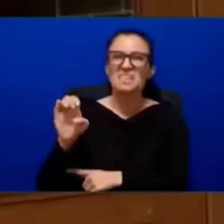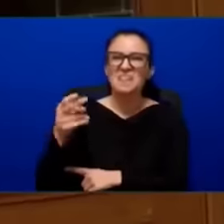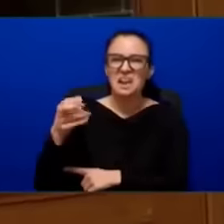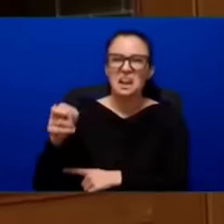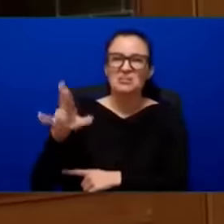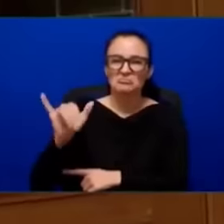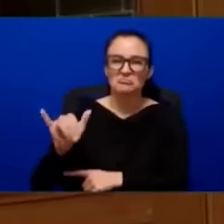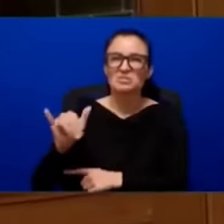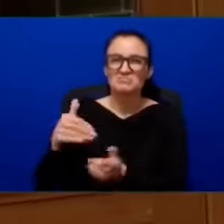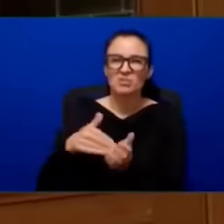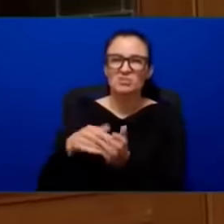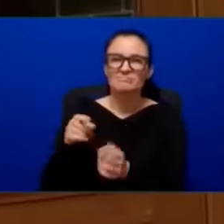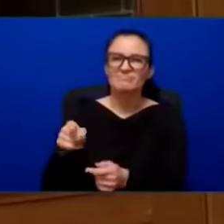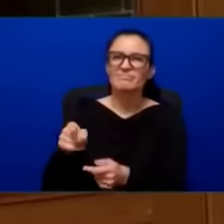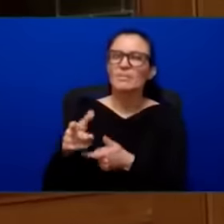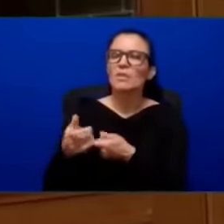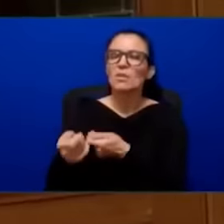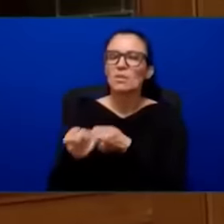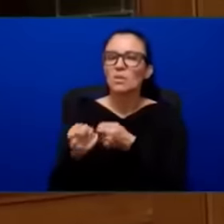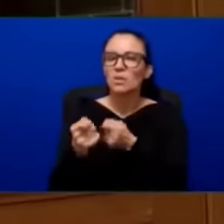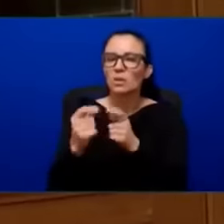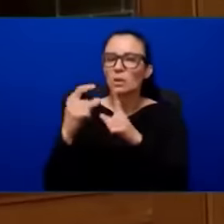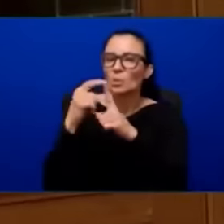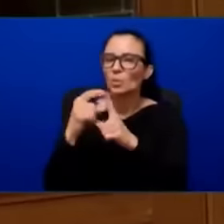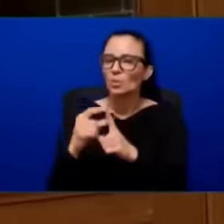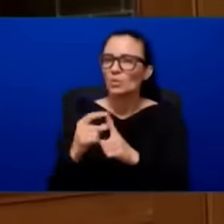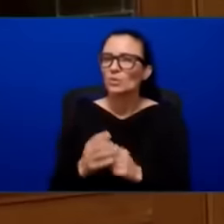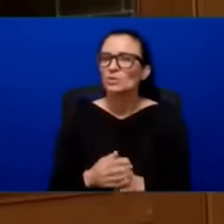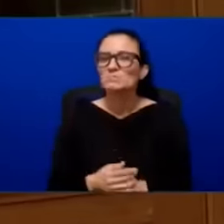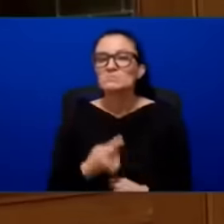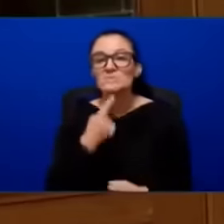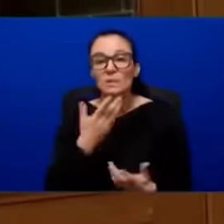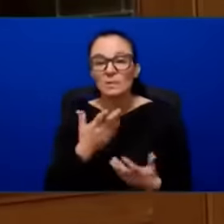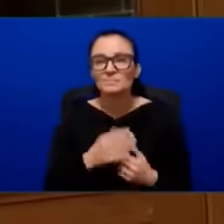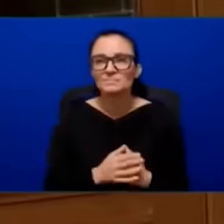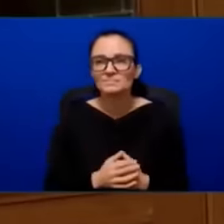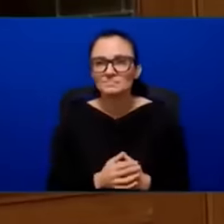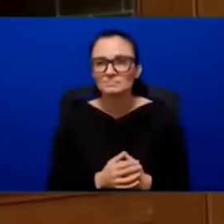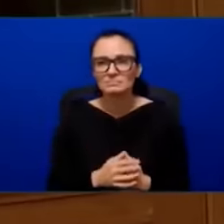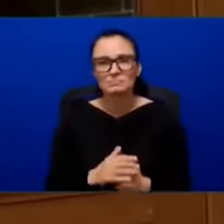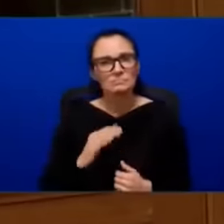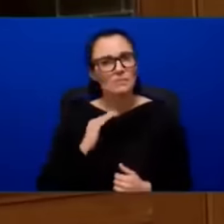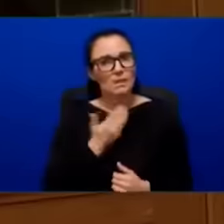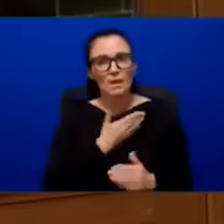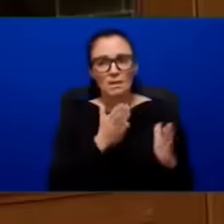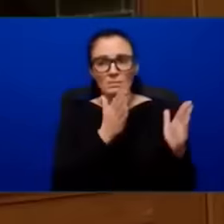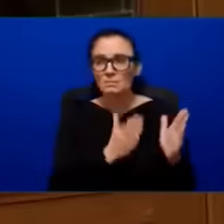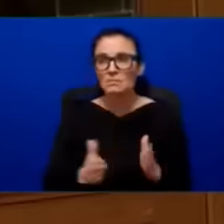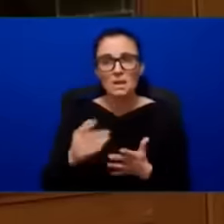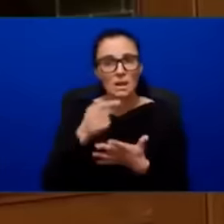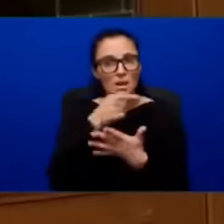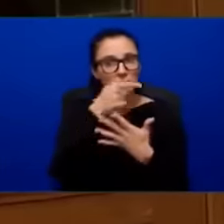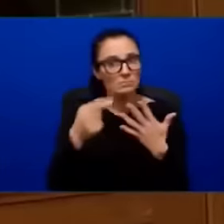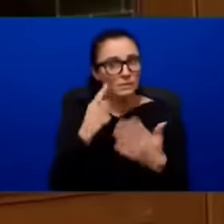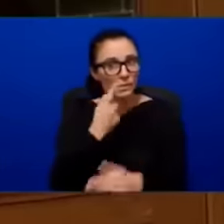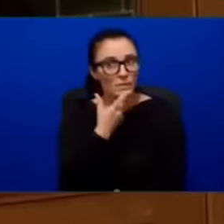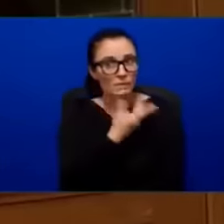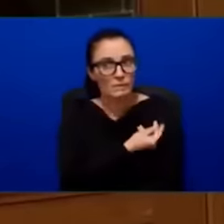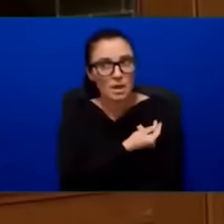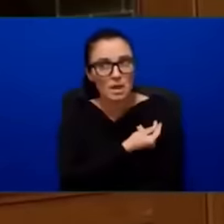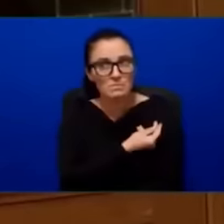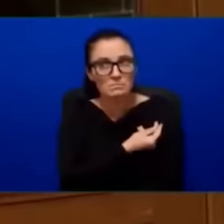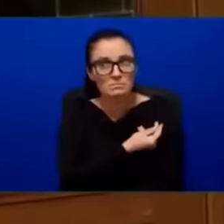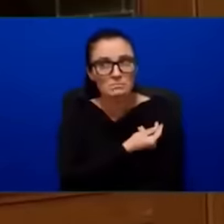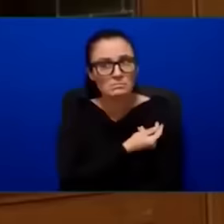describe the vaccination update plan that she and the BCNDP had cooked up together. The Cambridge Dictionary defines the word